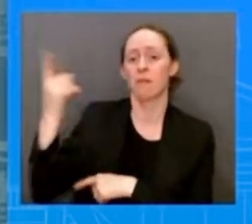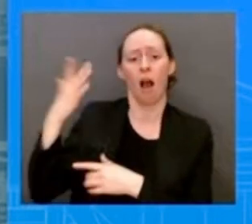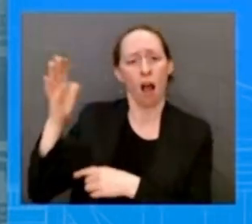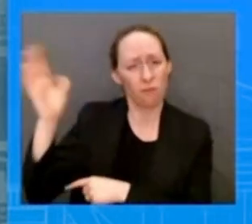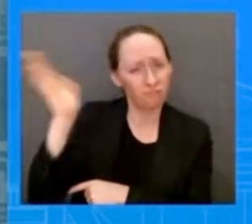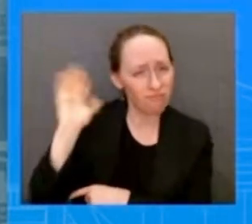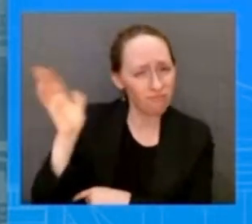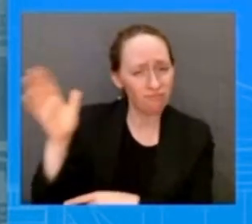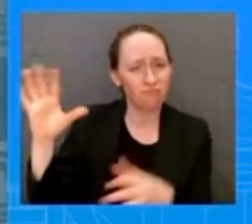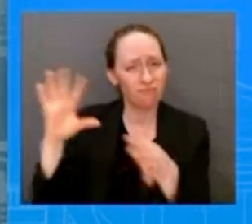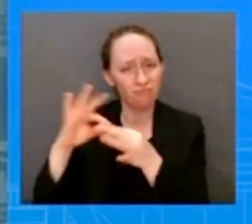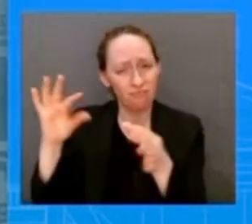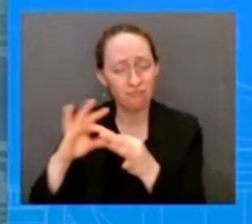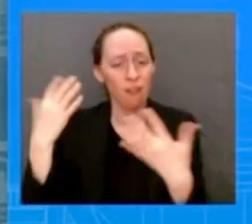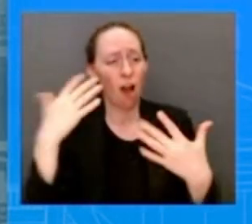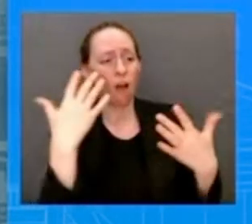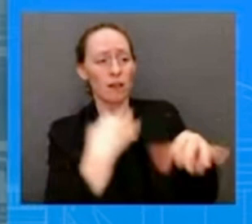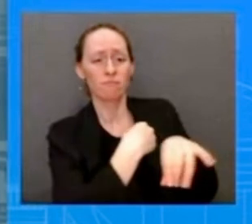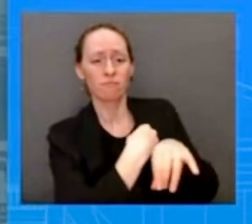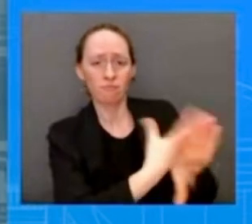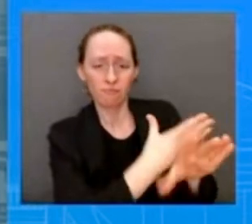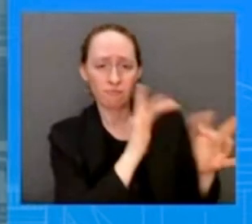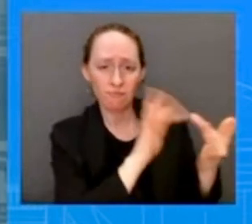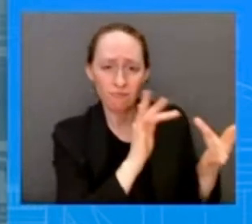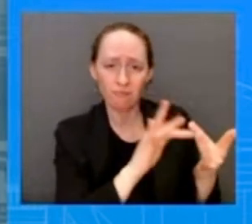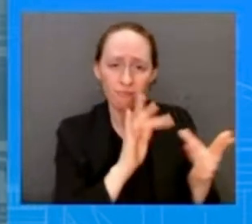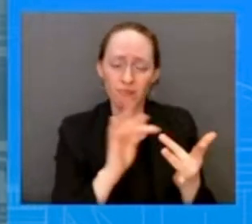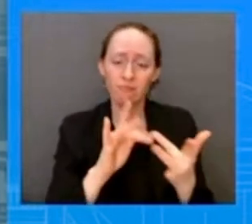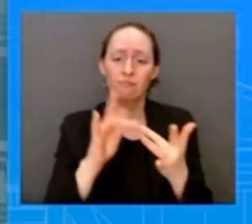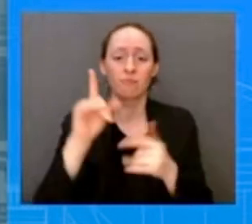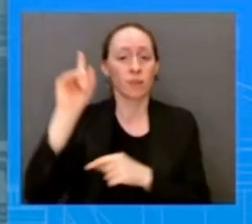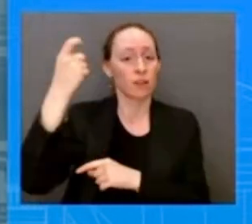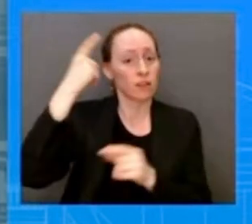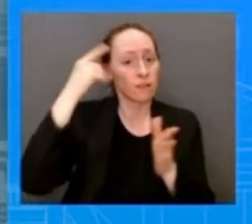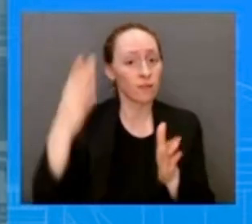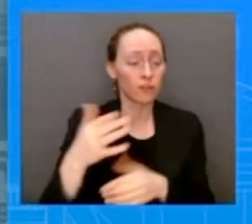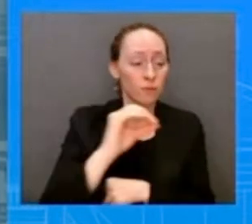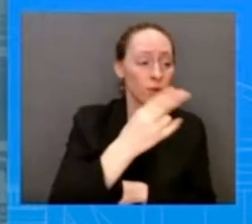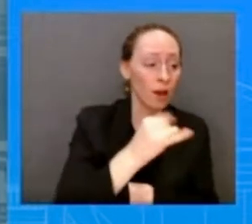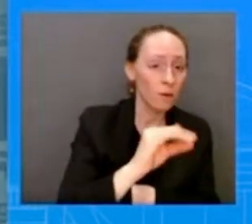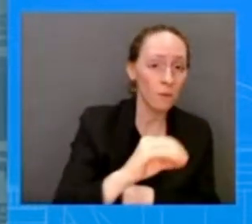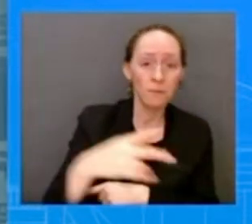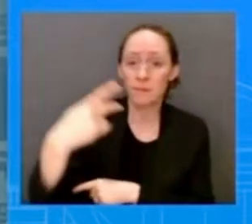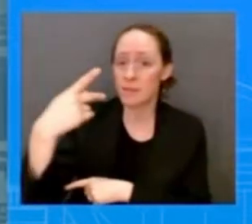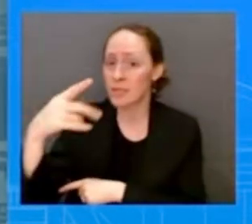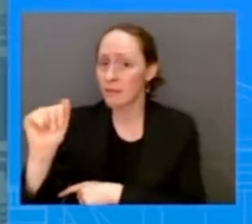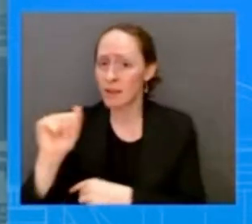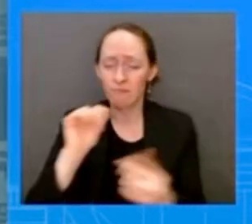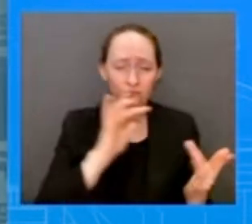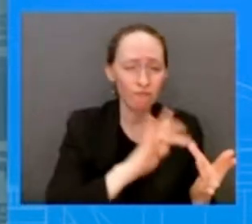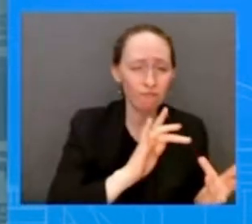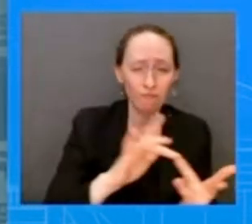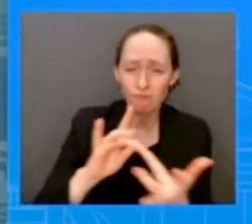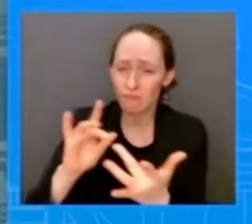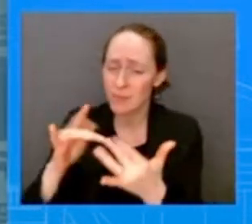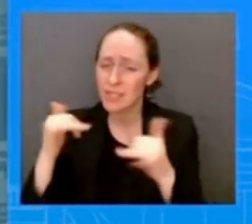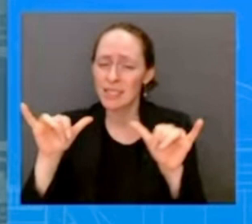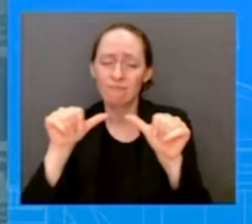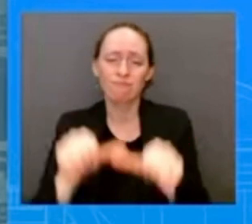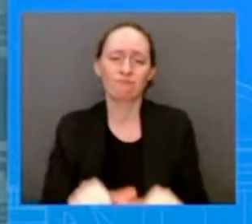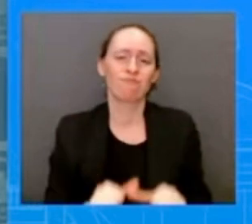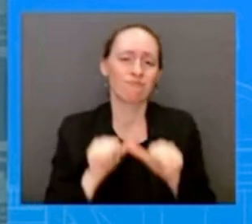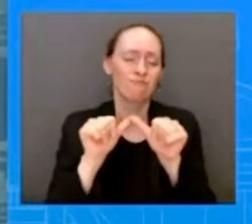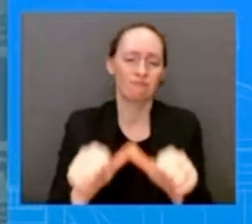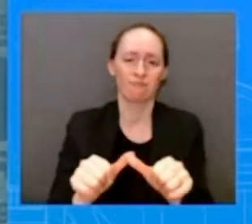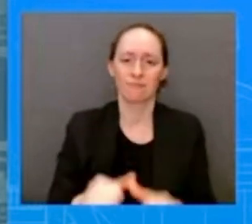Pennsylvania, governor of Ohio, the senators at multiple times throughout these past couple of weeks. As you know, when the derailment